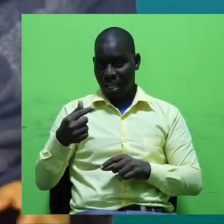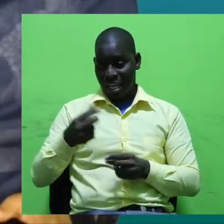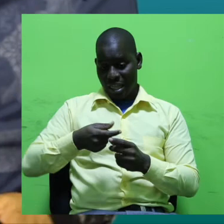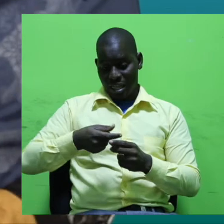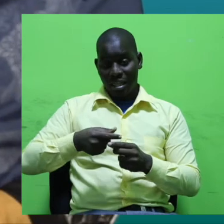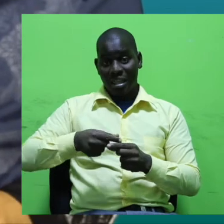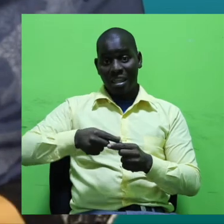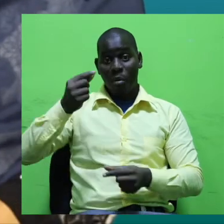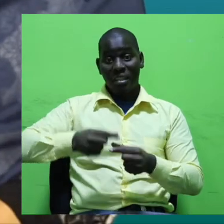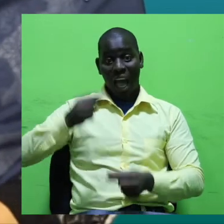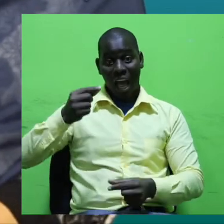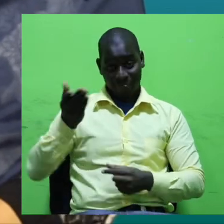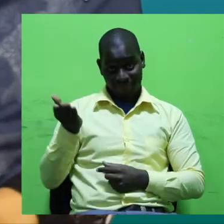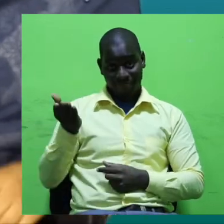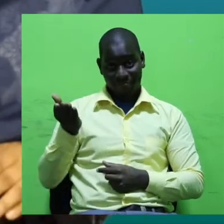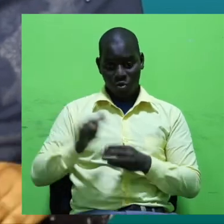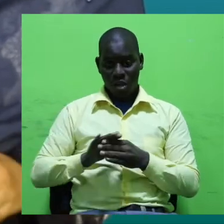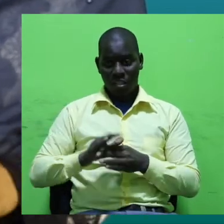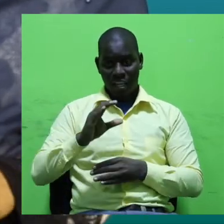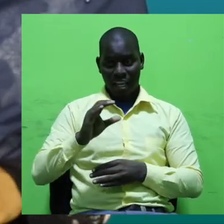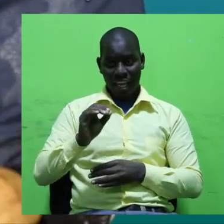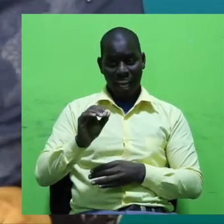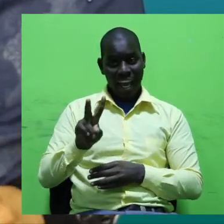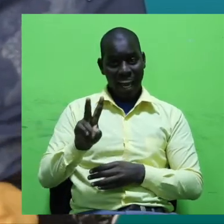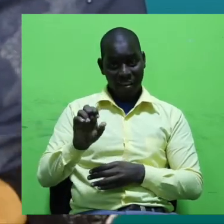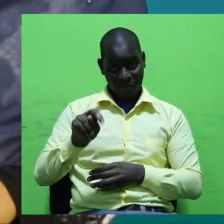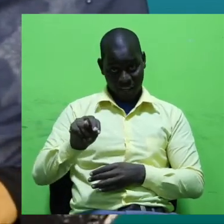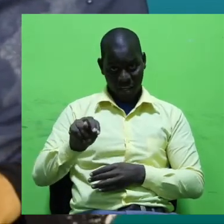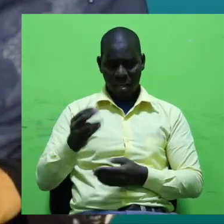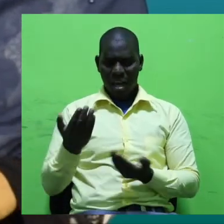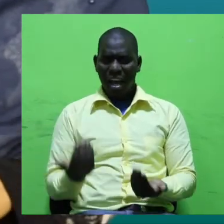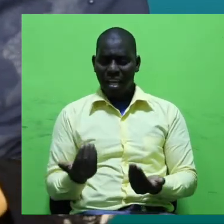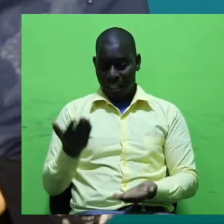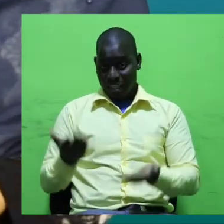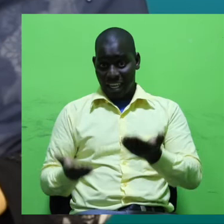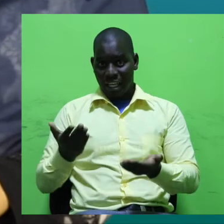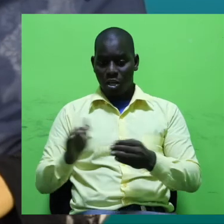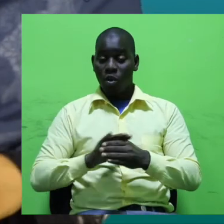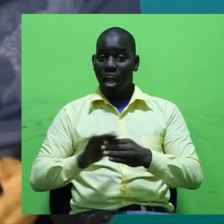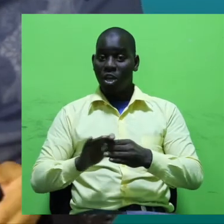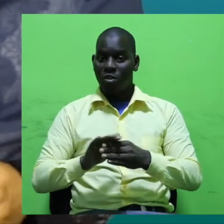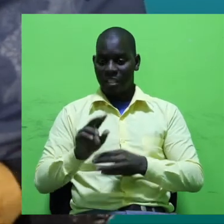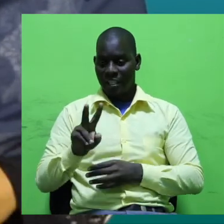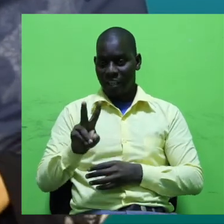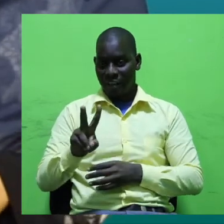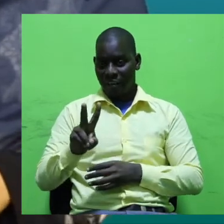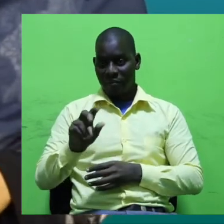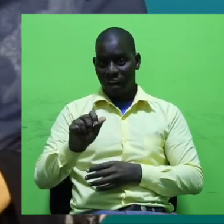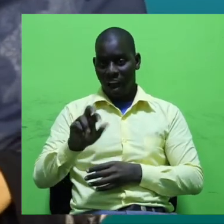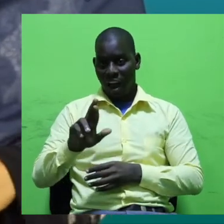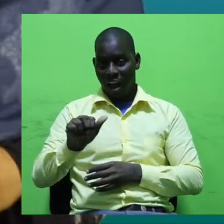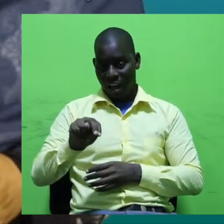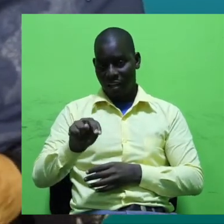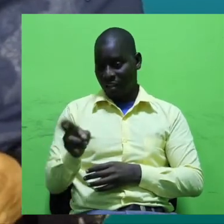see another example. Convert 30 degrees Celsius to degree Fahrenheit. The solution is shown